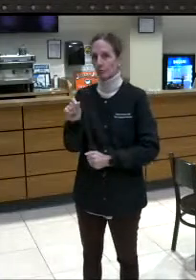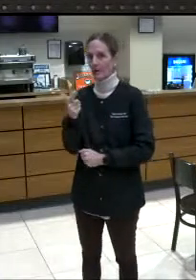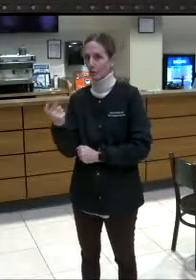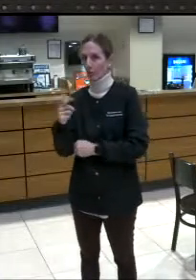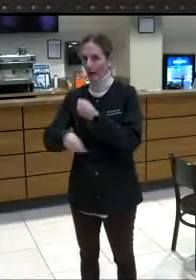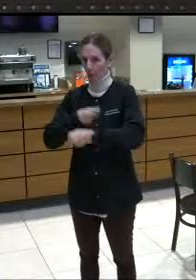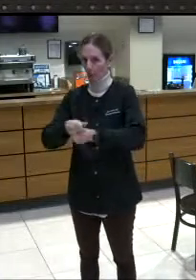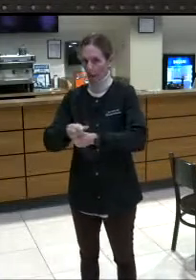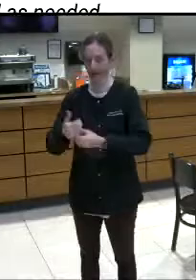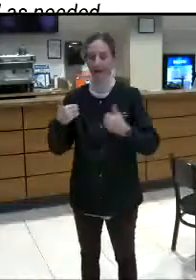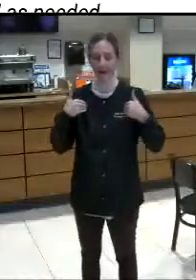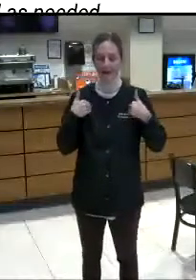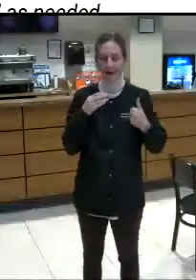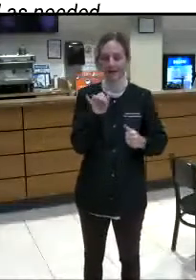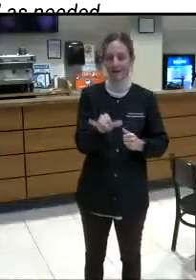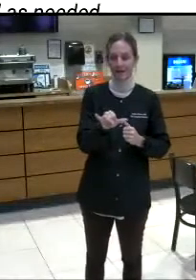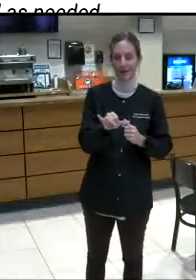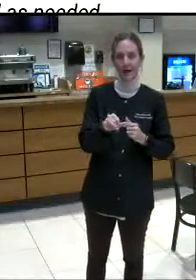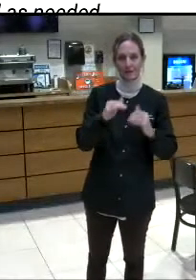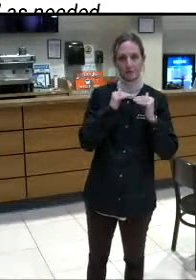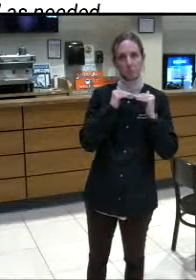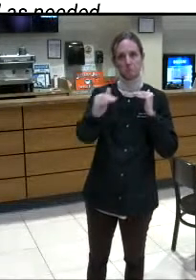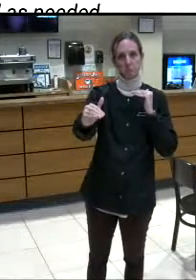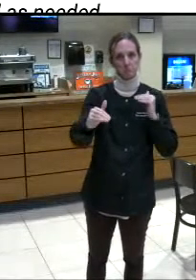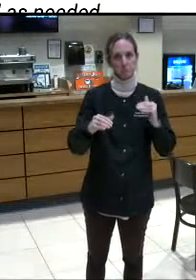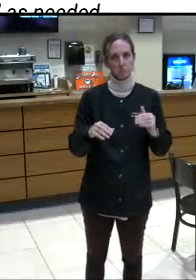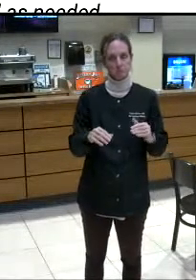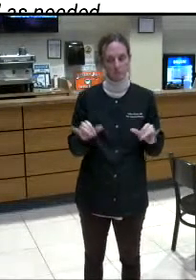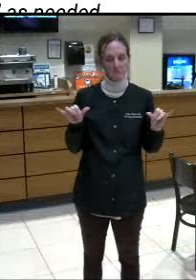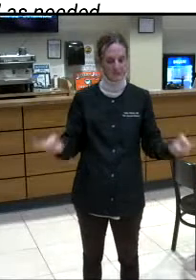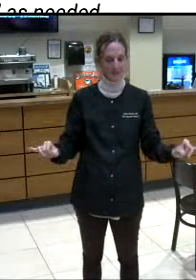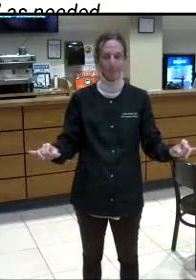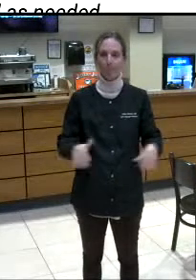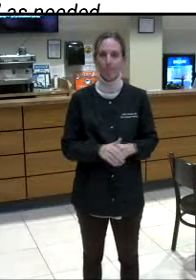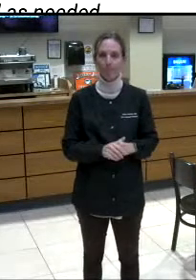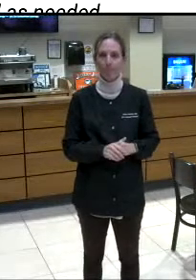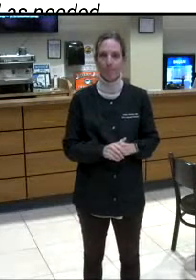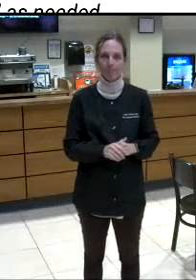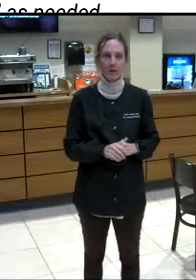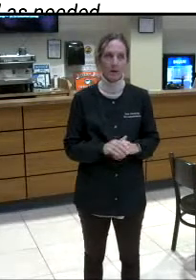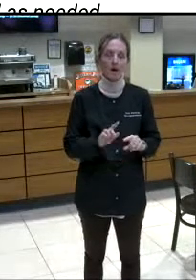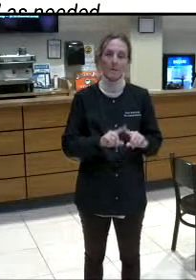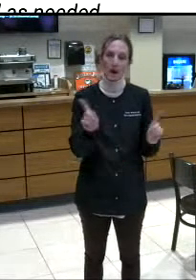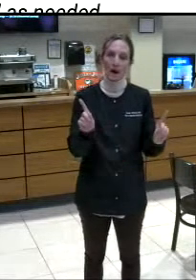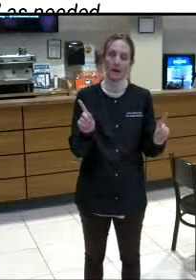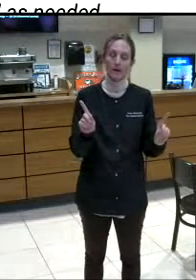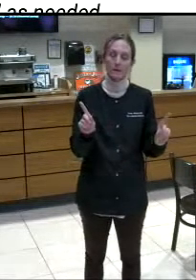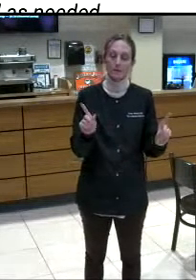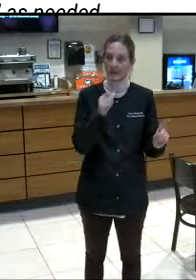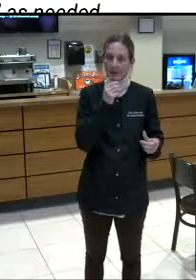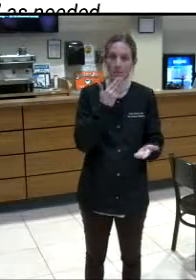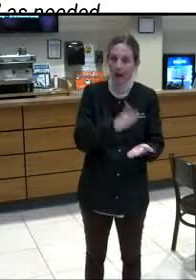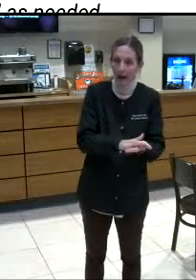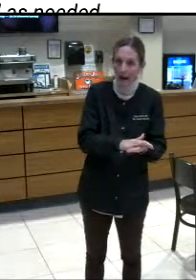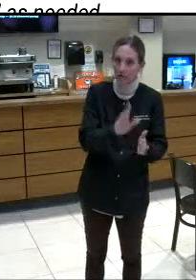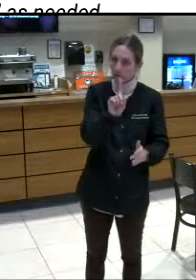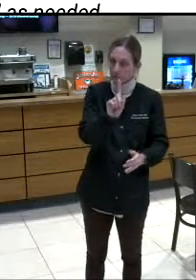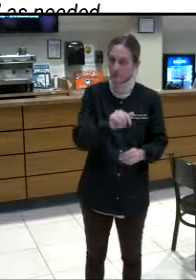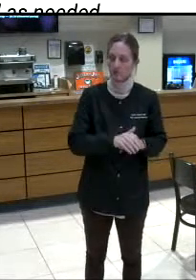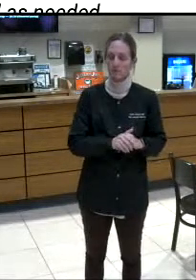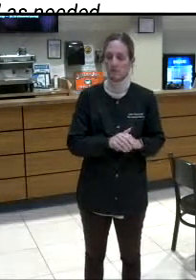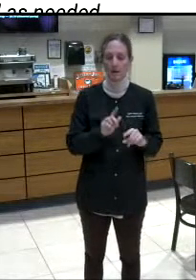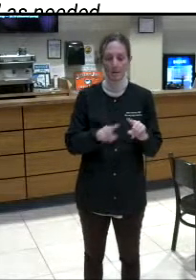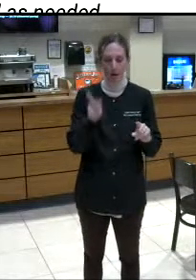of that stability, even, you know, going between the school years. But when we see like